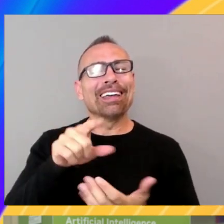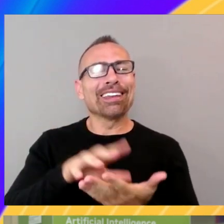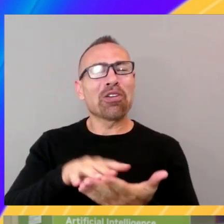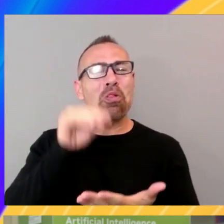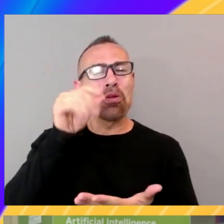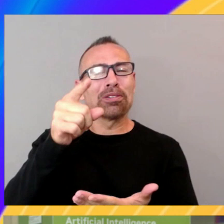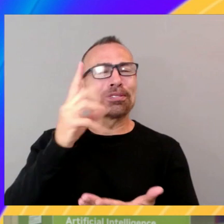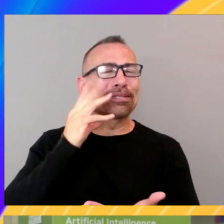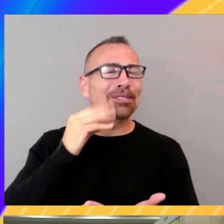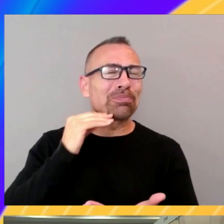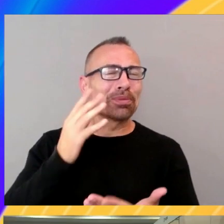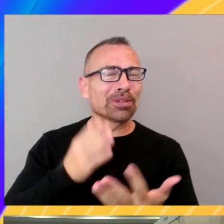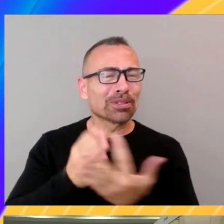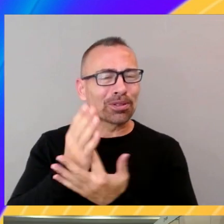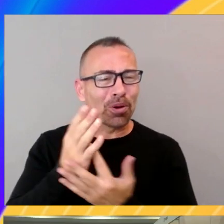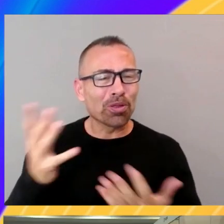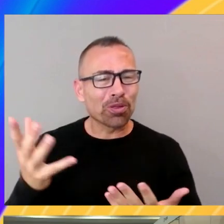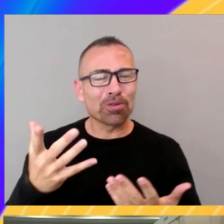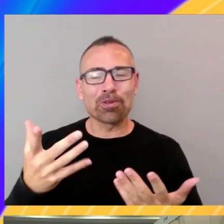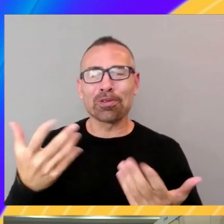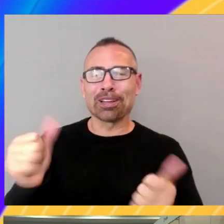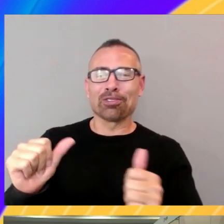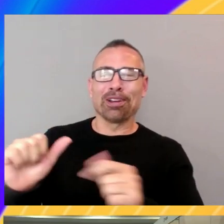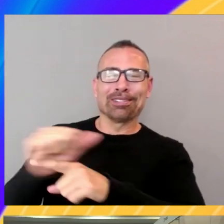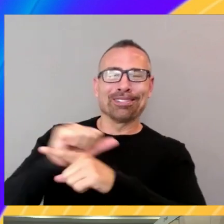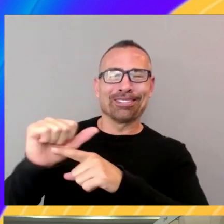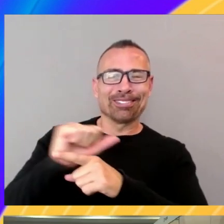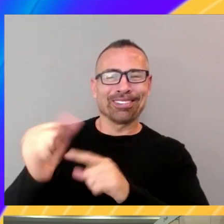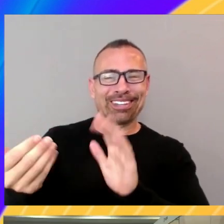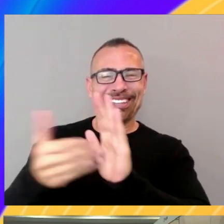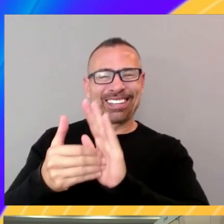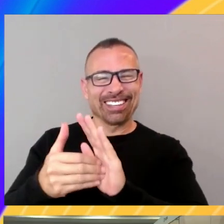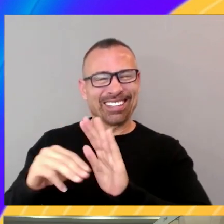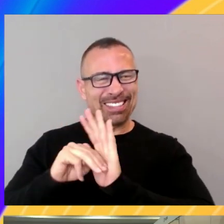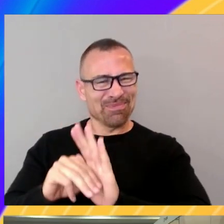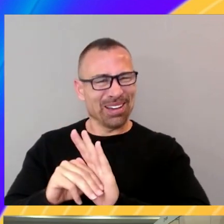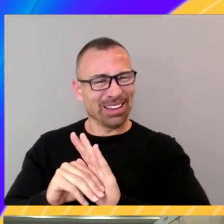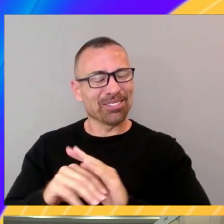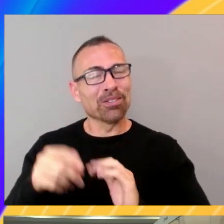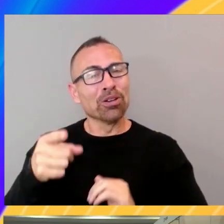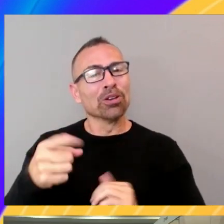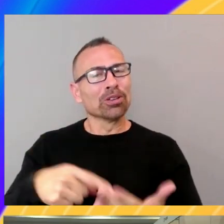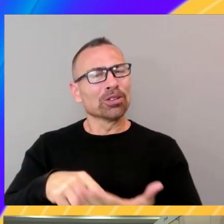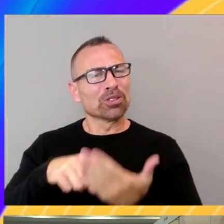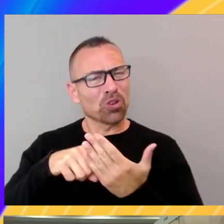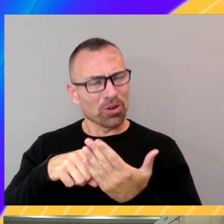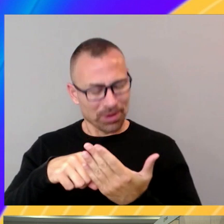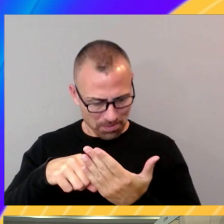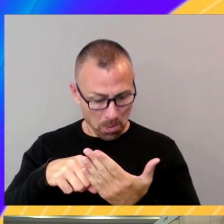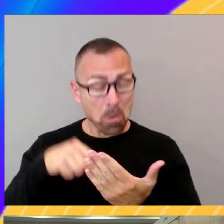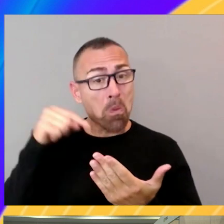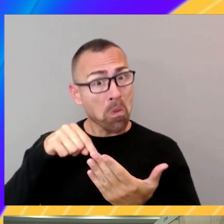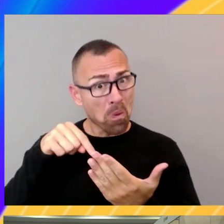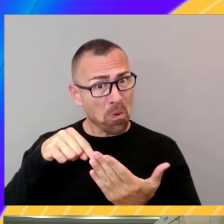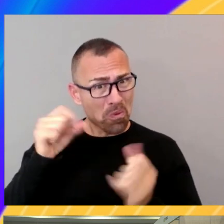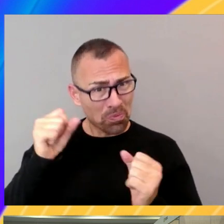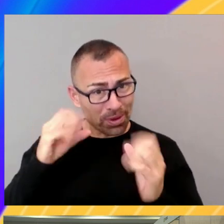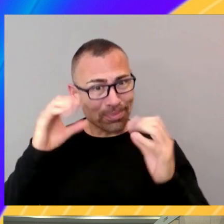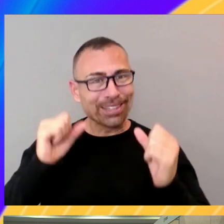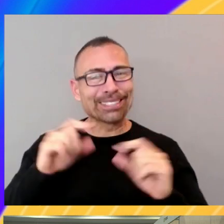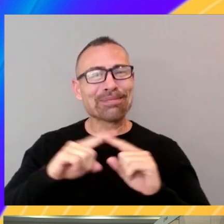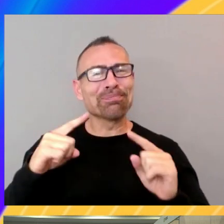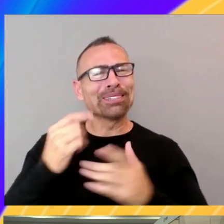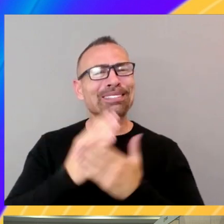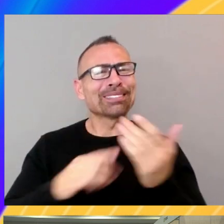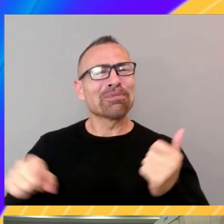like learning how to retrain a model? Because I mean, you're showing me this, and it looks amazing. But what were some of like the key learnings that you had when